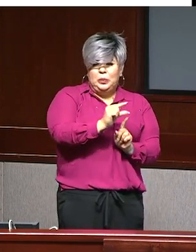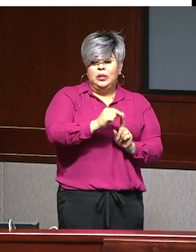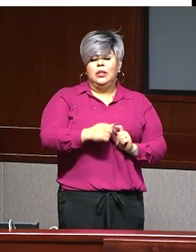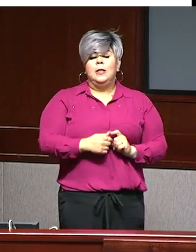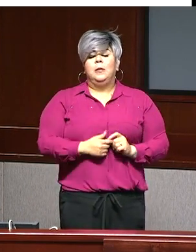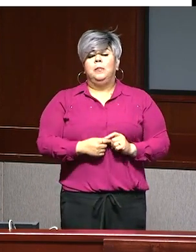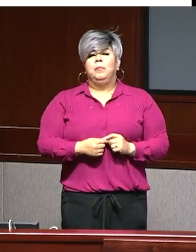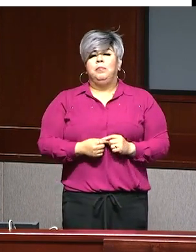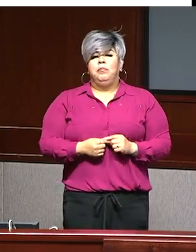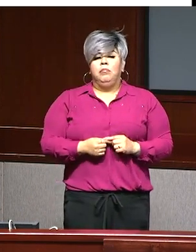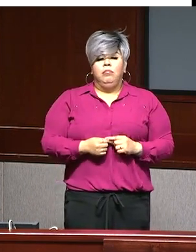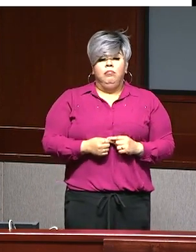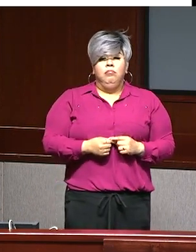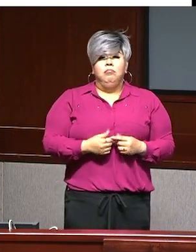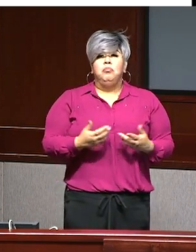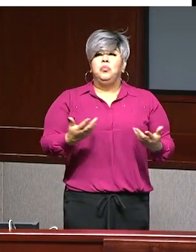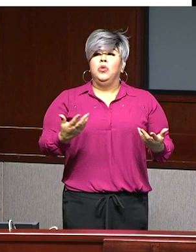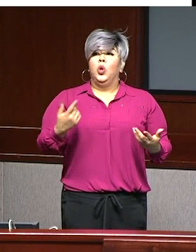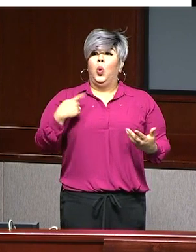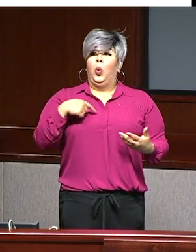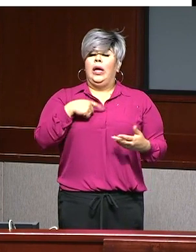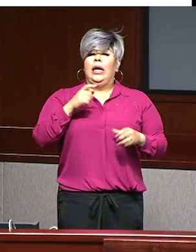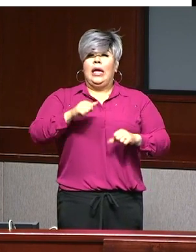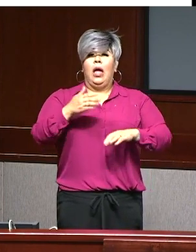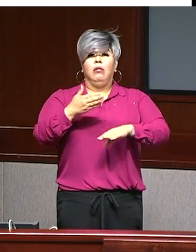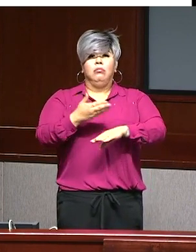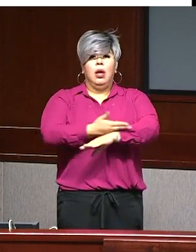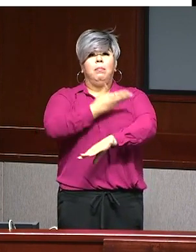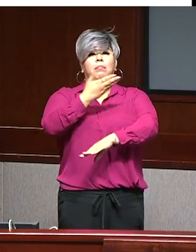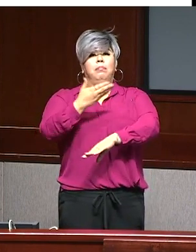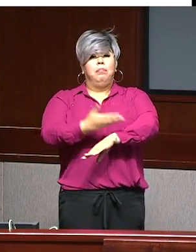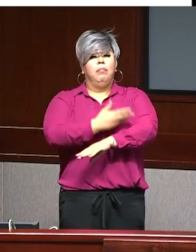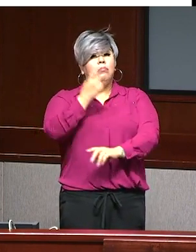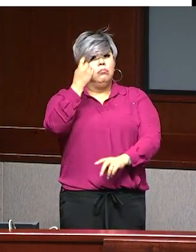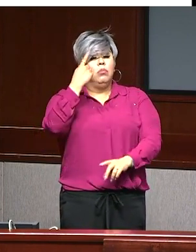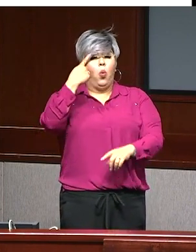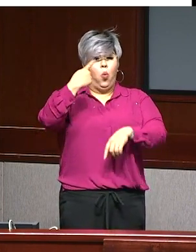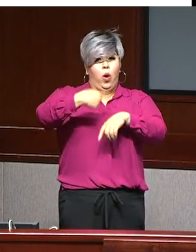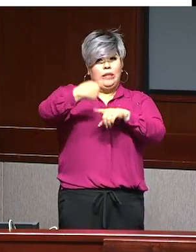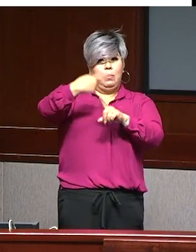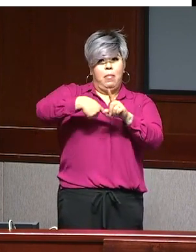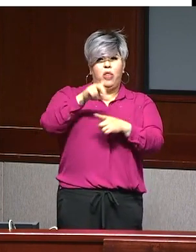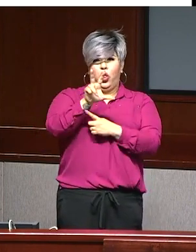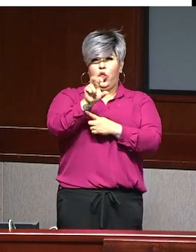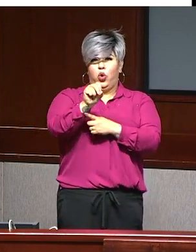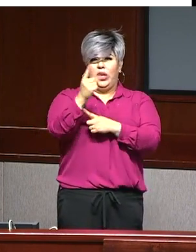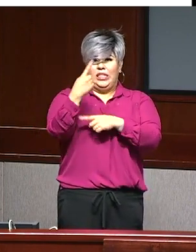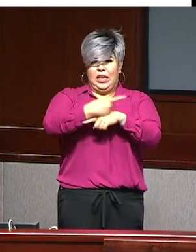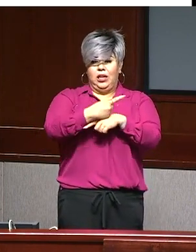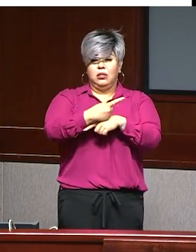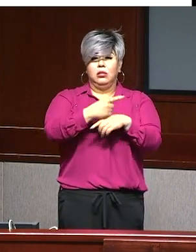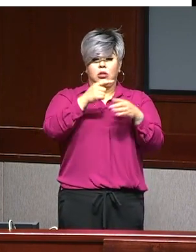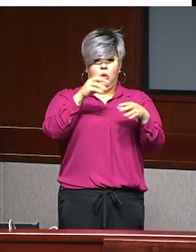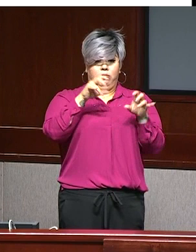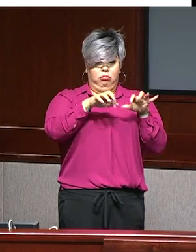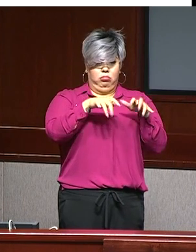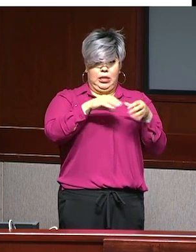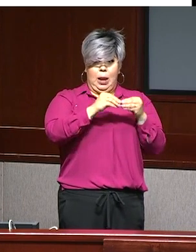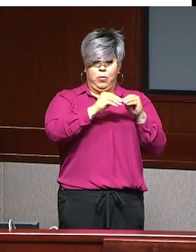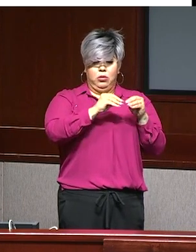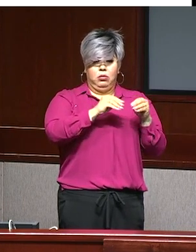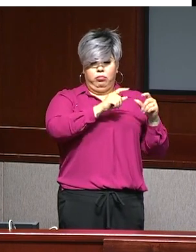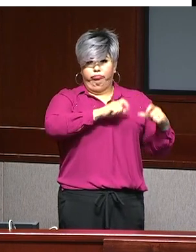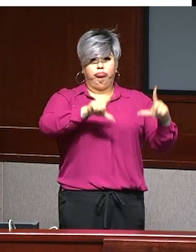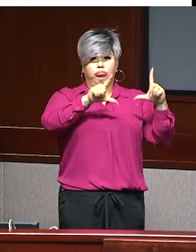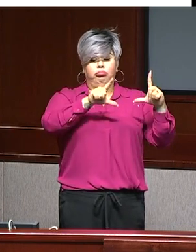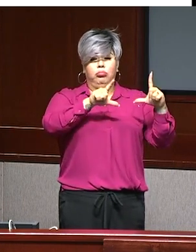We can update this model once every 30 days, and then it predicts out 30 days from that. It's important to